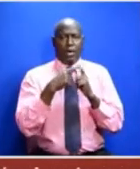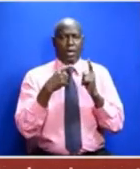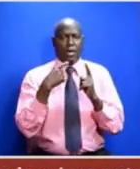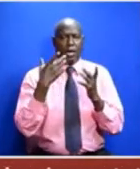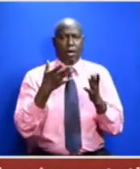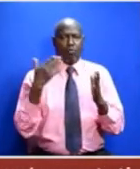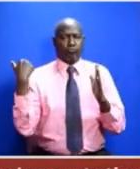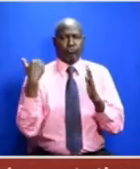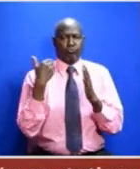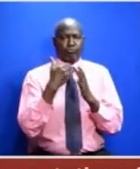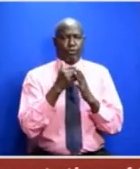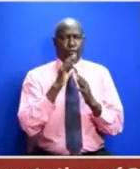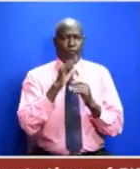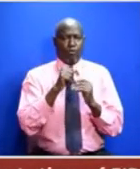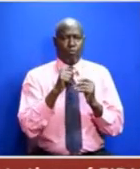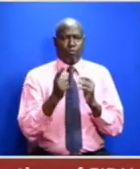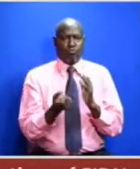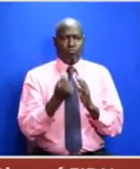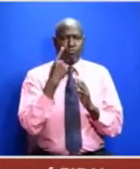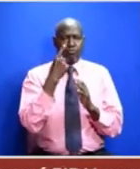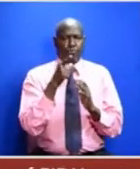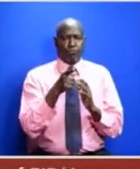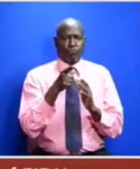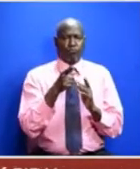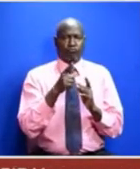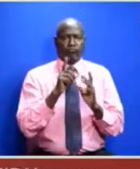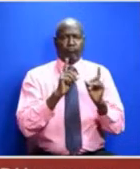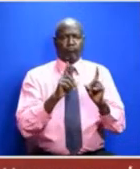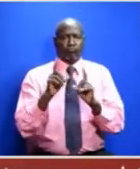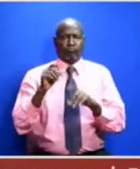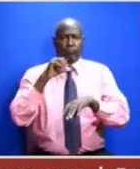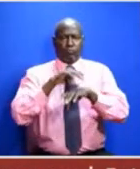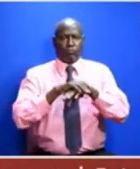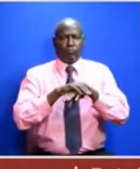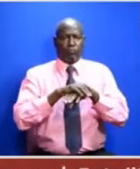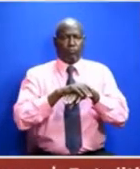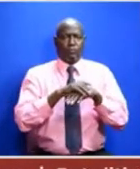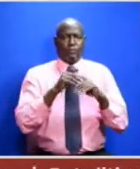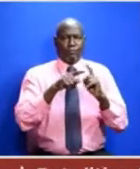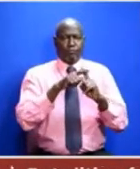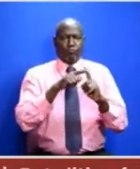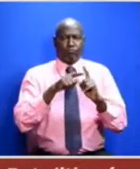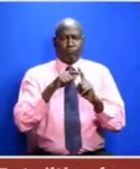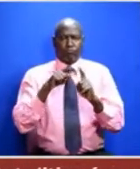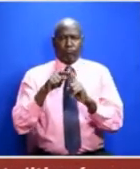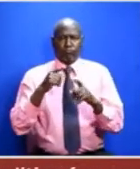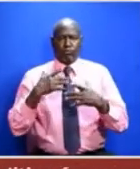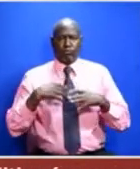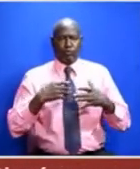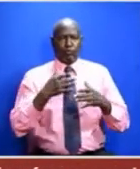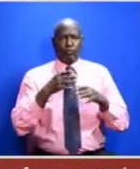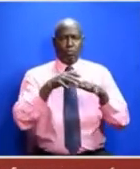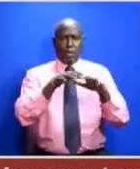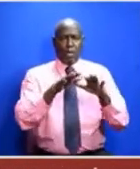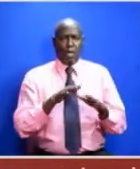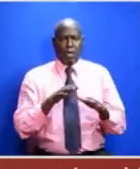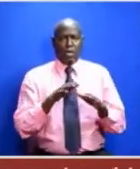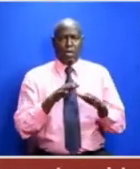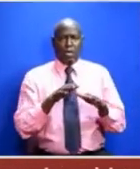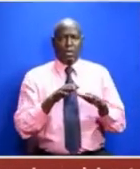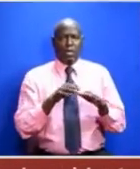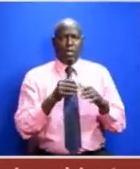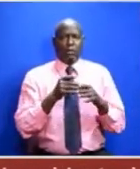since the Shakahola murder case captured headlines following the grim discovery of multiple bodies buried in shallow graves in Shakahola